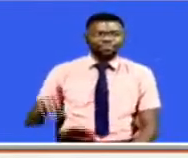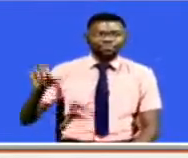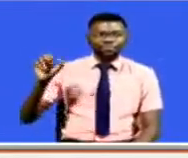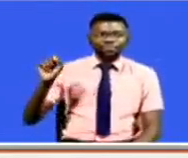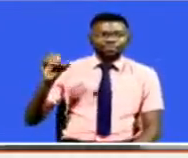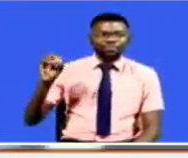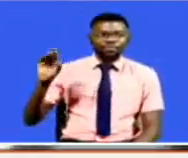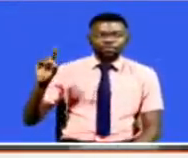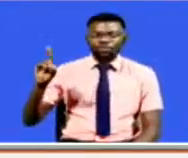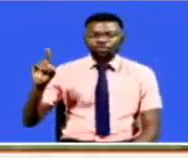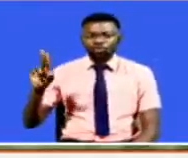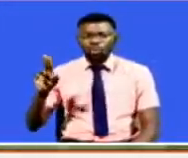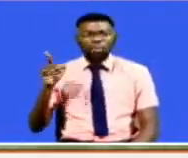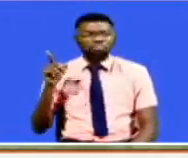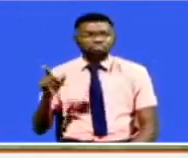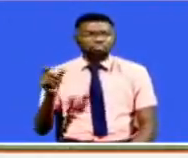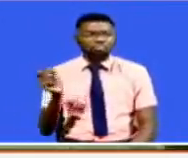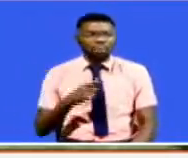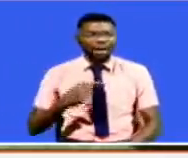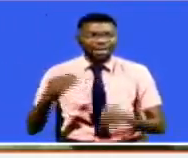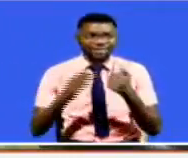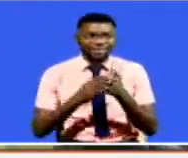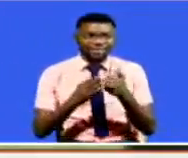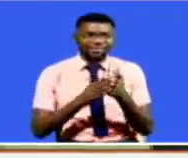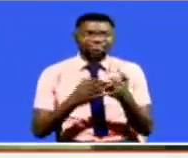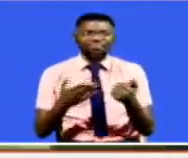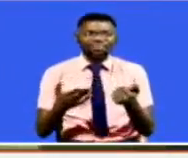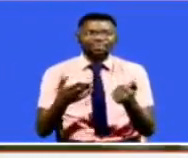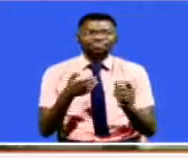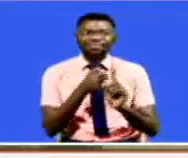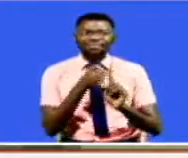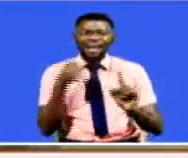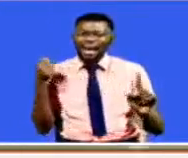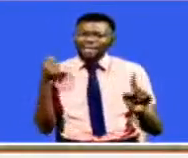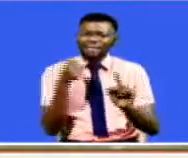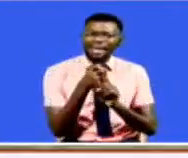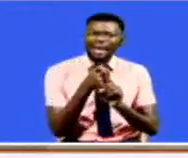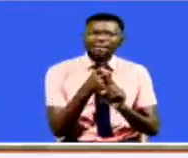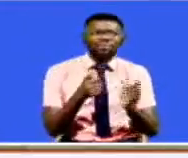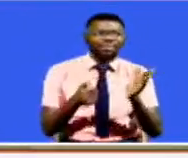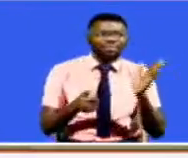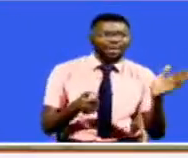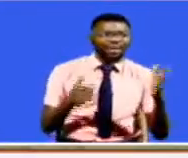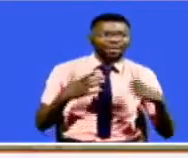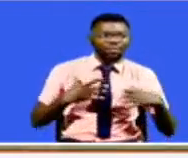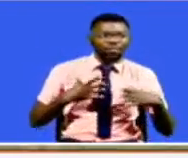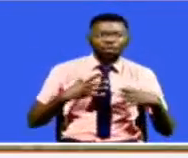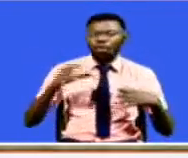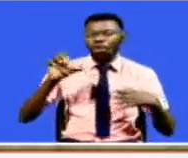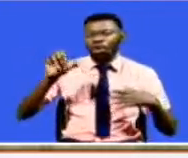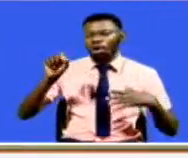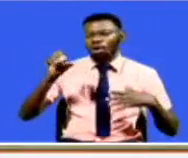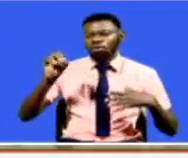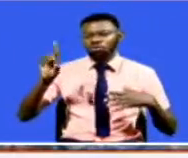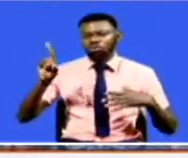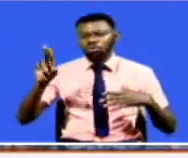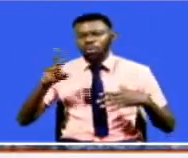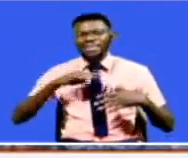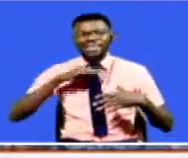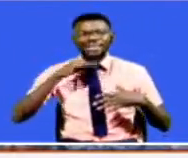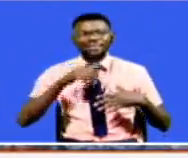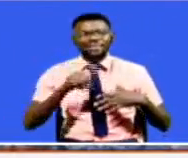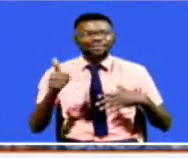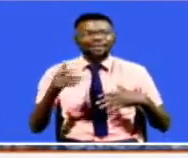the news headline in September as 2 consecutive attacks left scores of people dead, others injured, and property